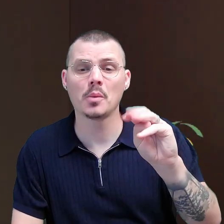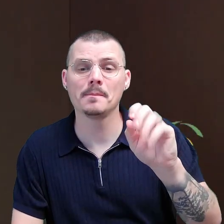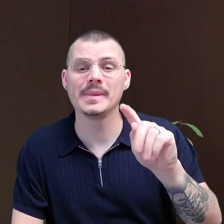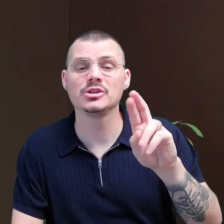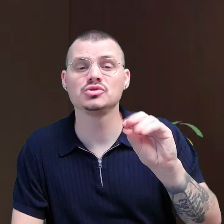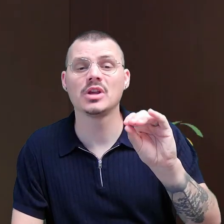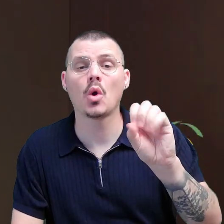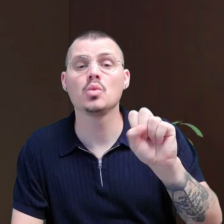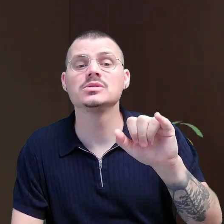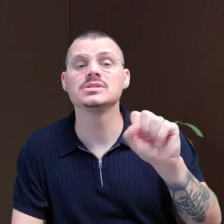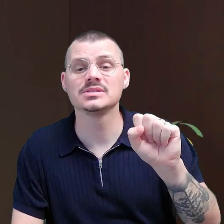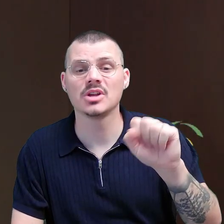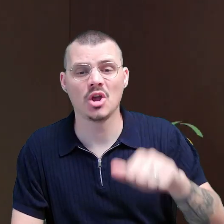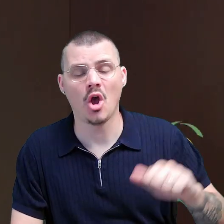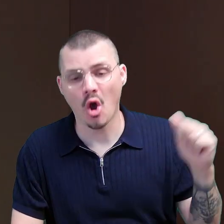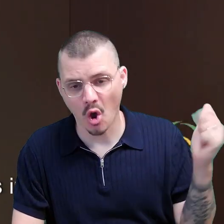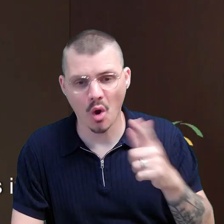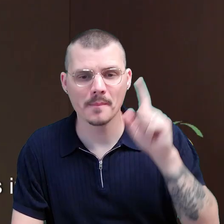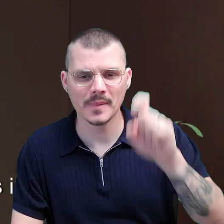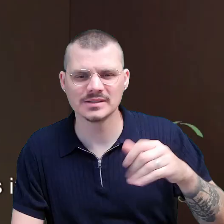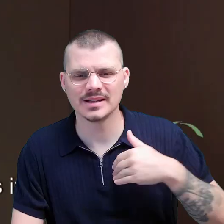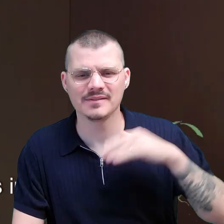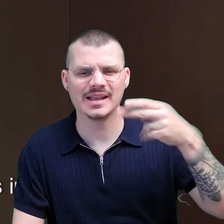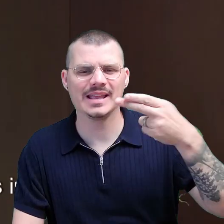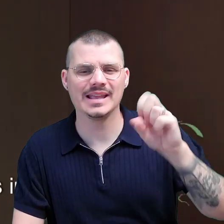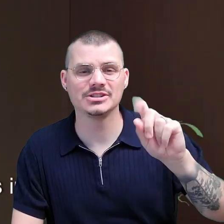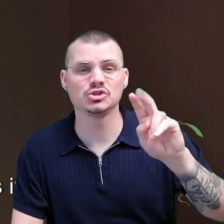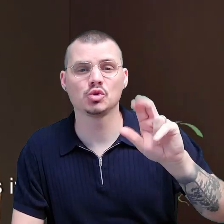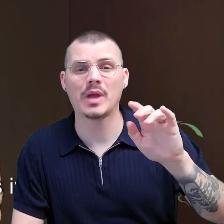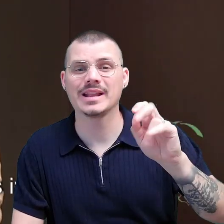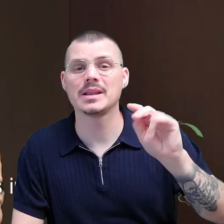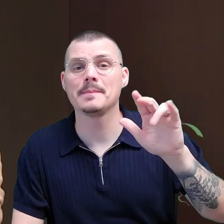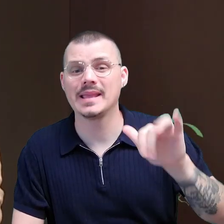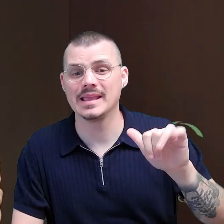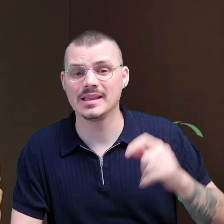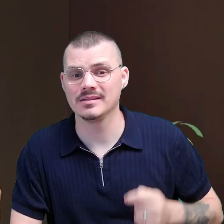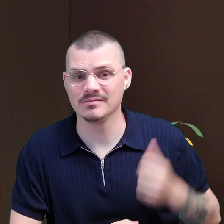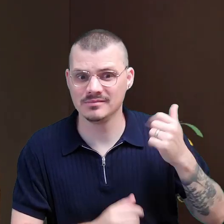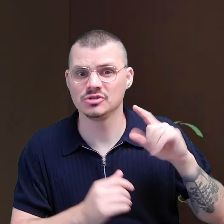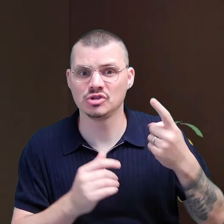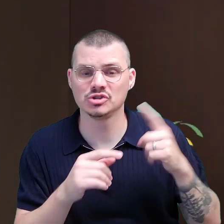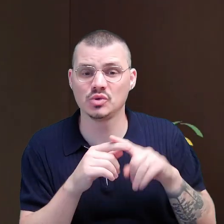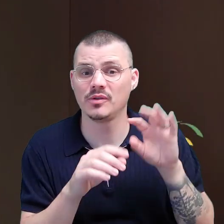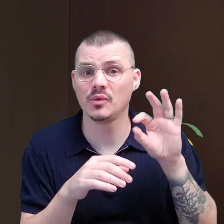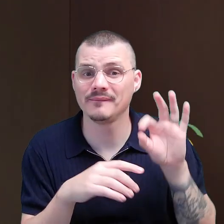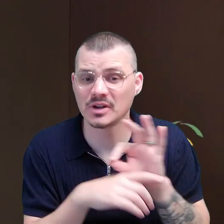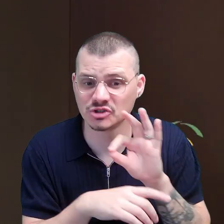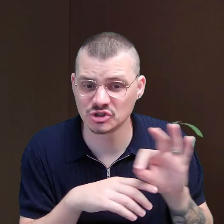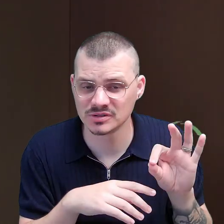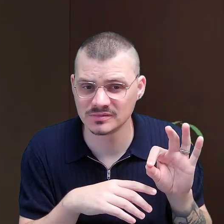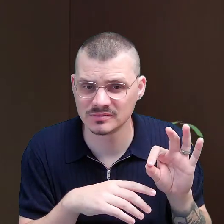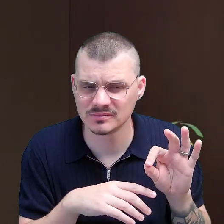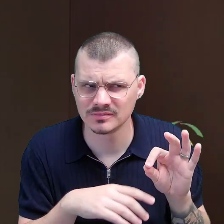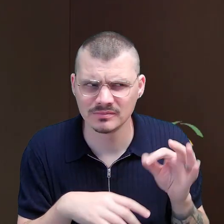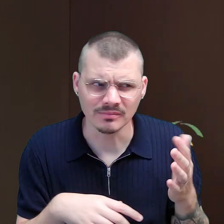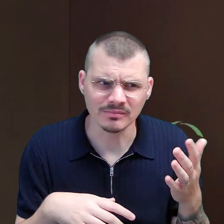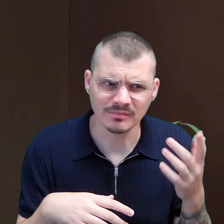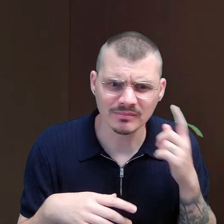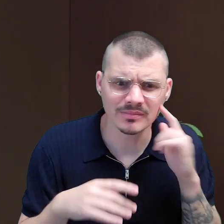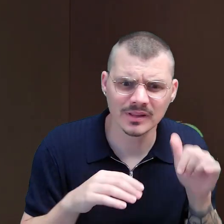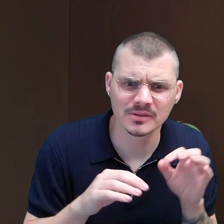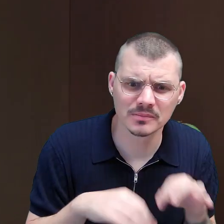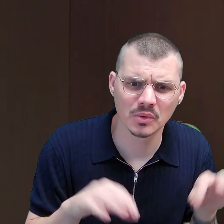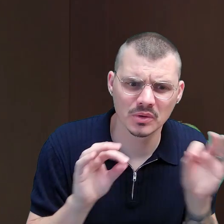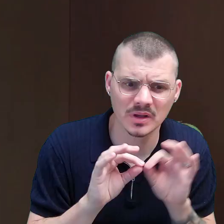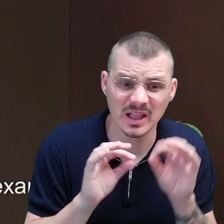severe endometriosis that they all had to have hysterectomies in their 20s just to function? Yeah, I think